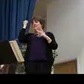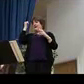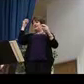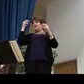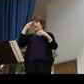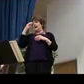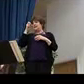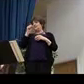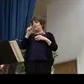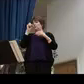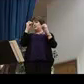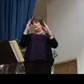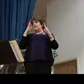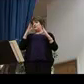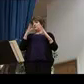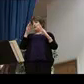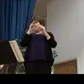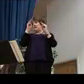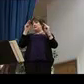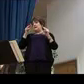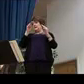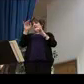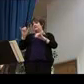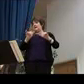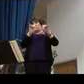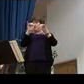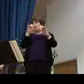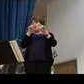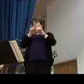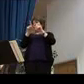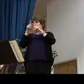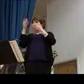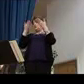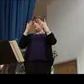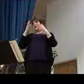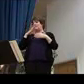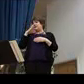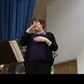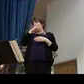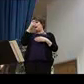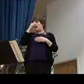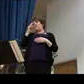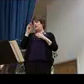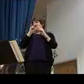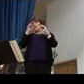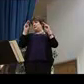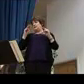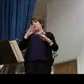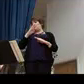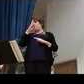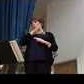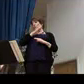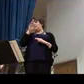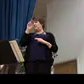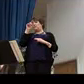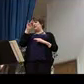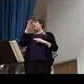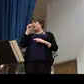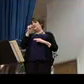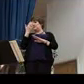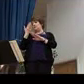the Montana Board of Regents prior to being appointed and previously served on the Montana Board of Public